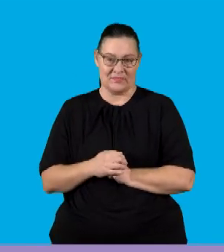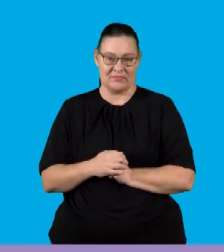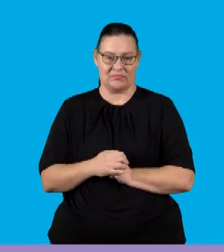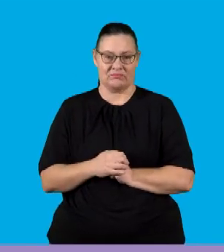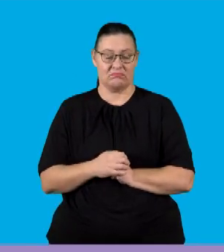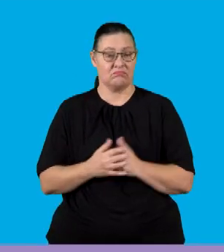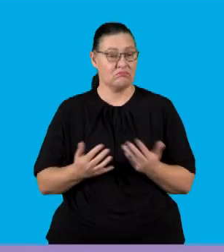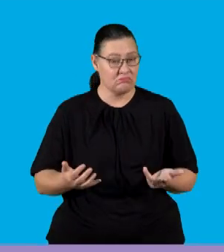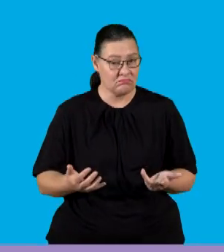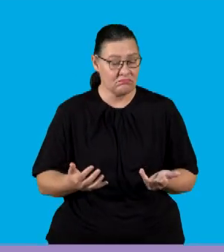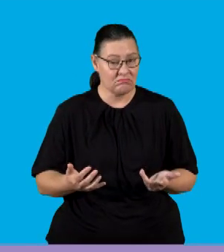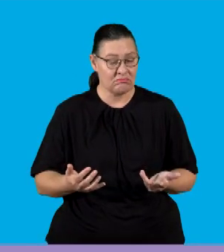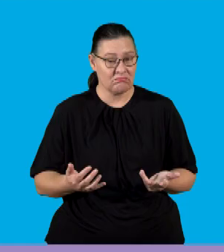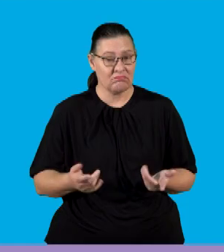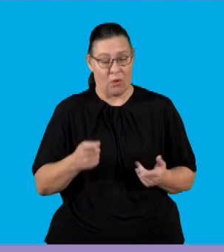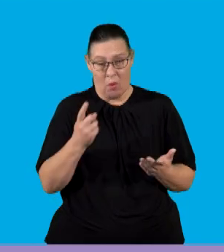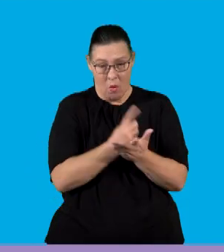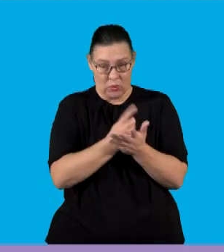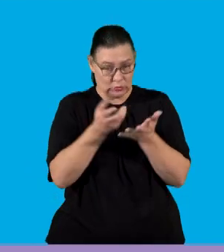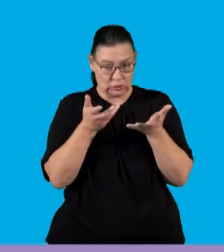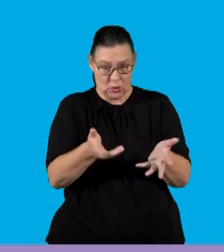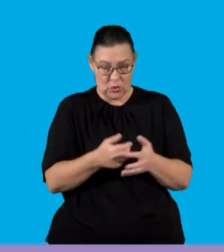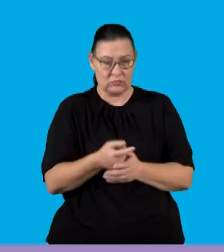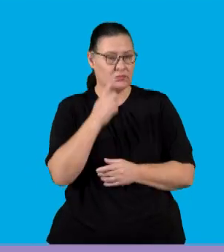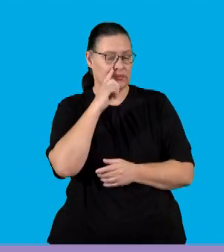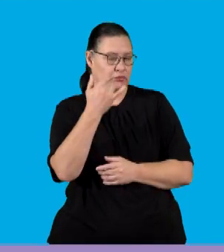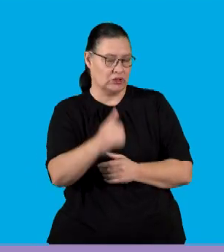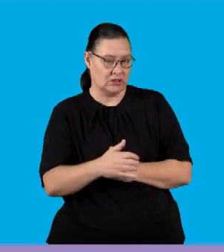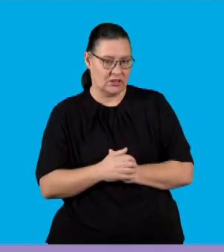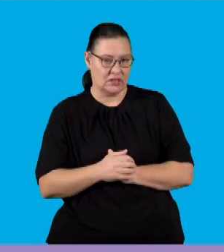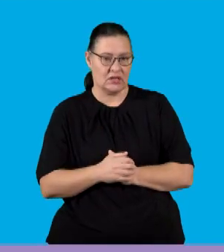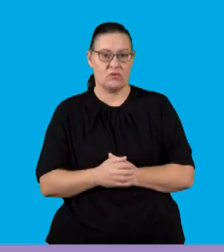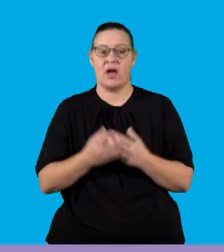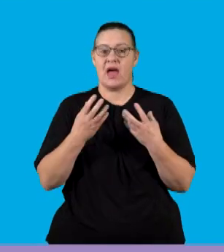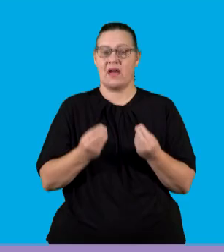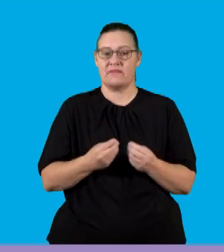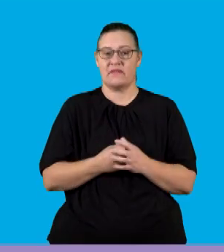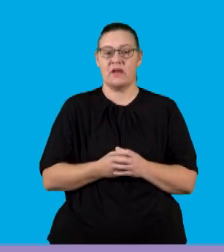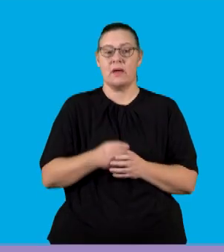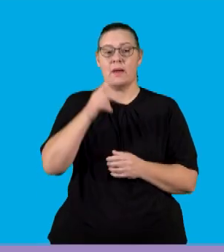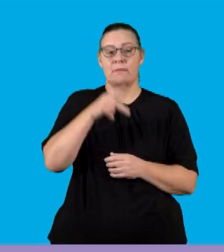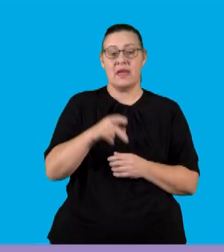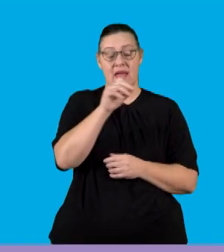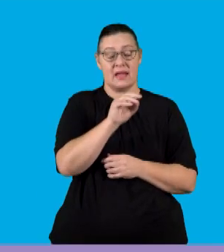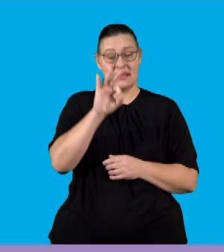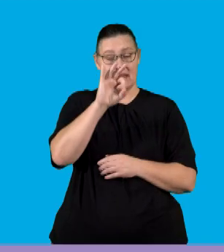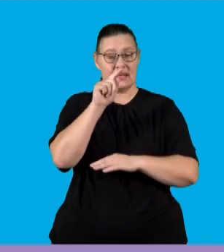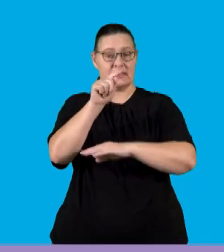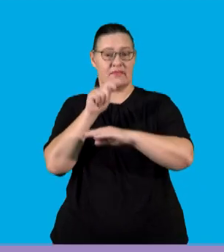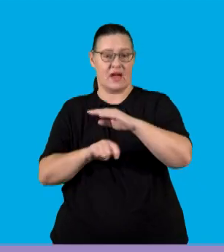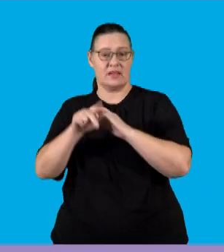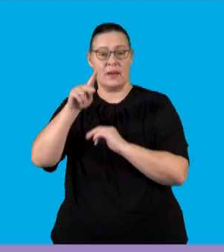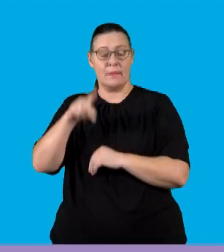will this be the case all the time? Let's check. If we have a p exponent 3 divided by a